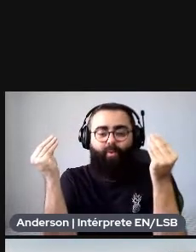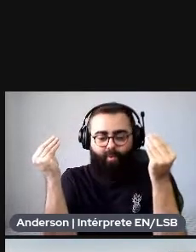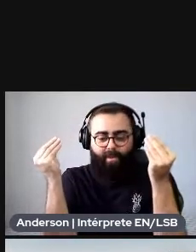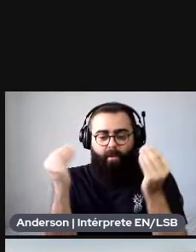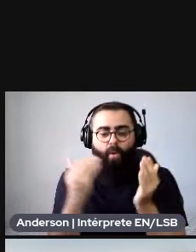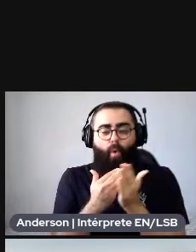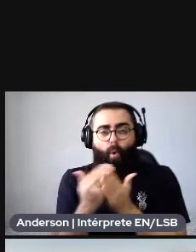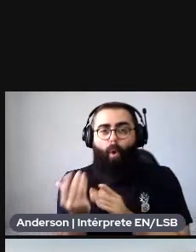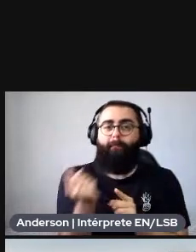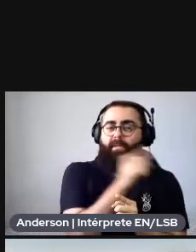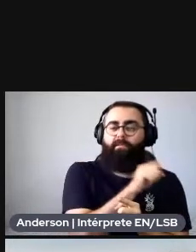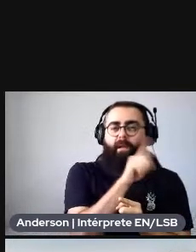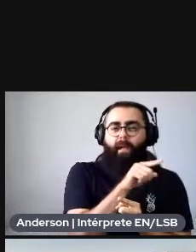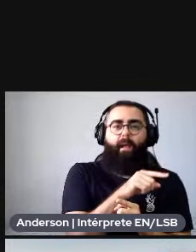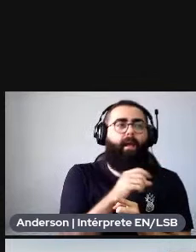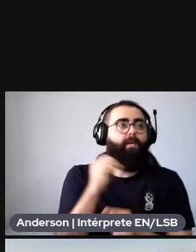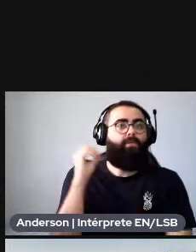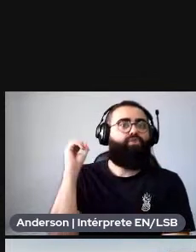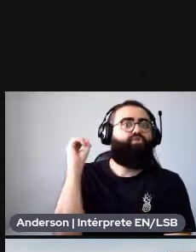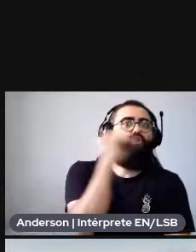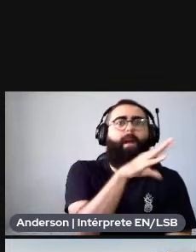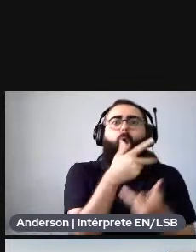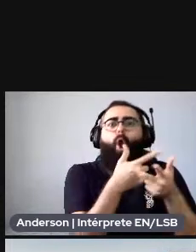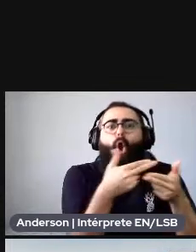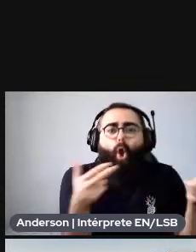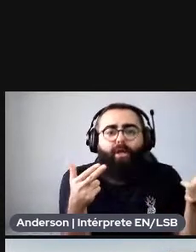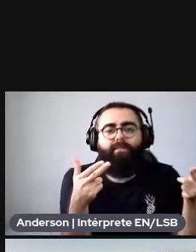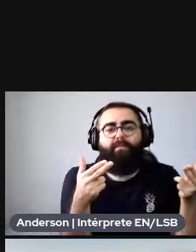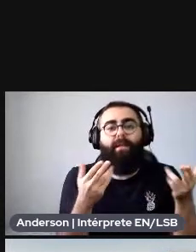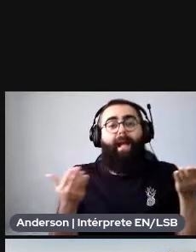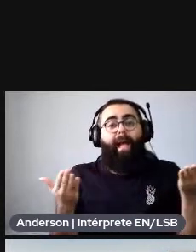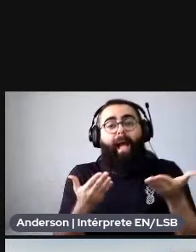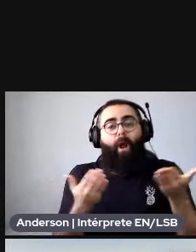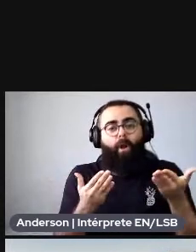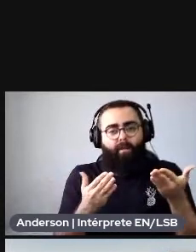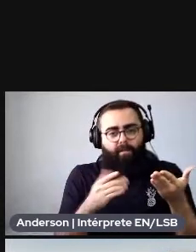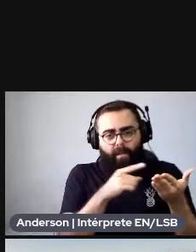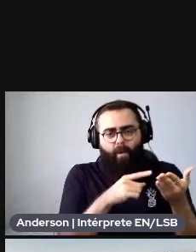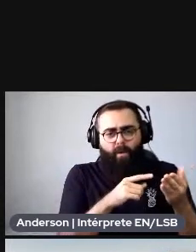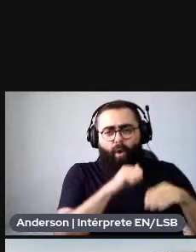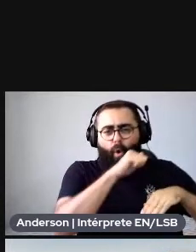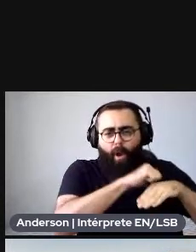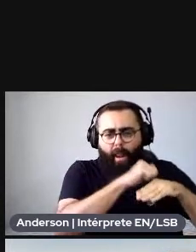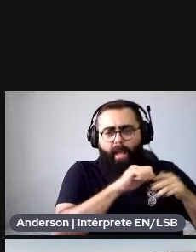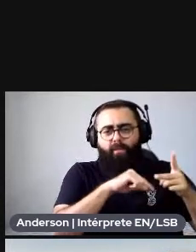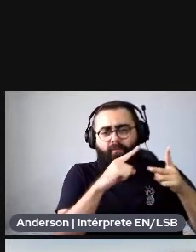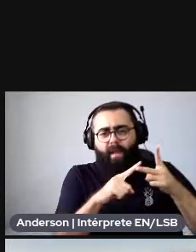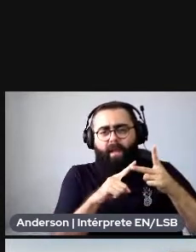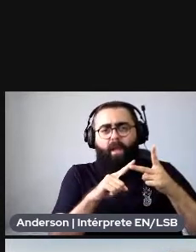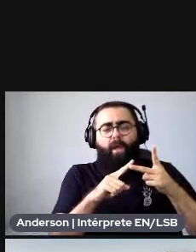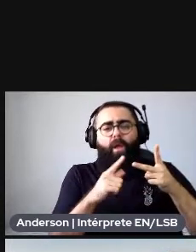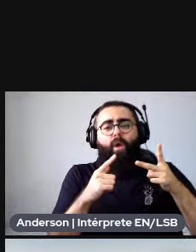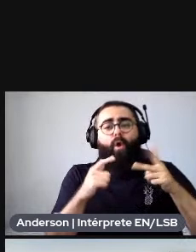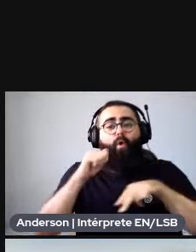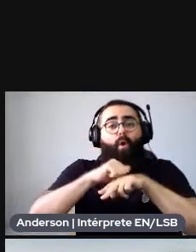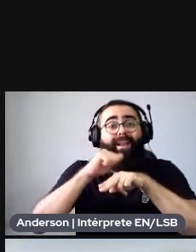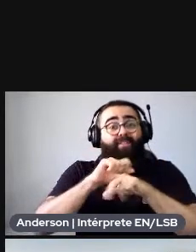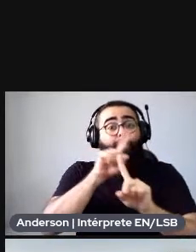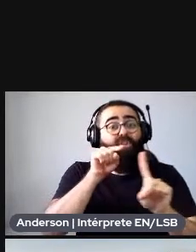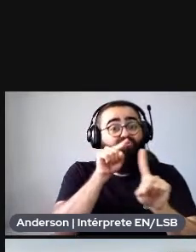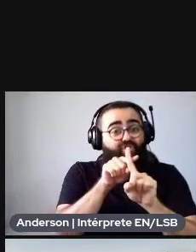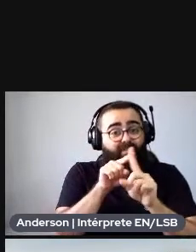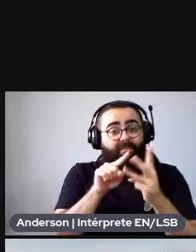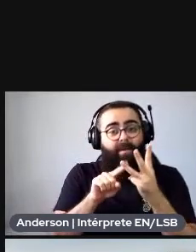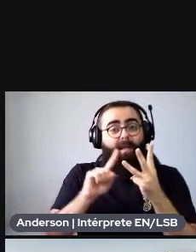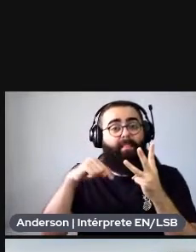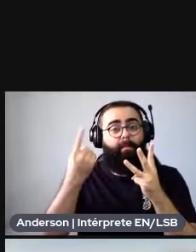launching oneself first towards the concrete goal, then towards an abstract goal, which can then be an activity as expressed by